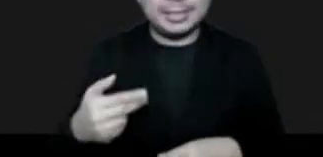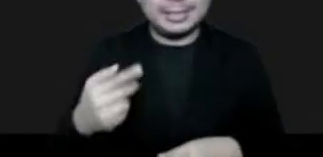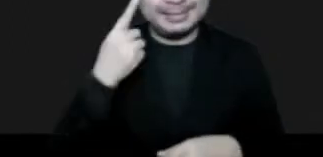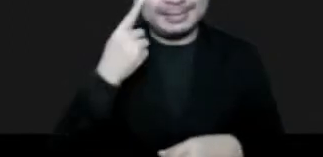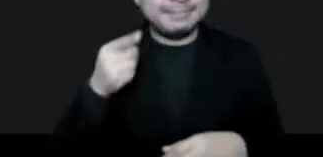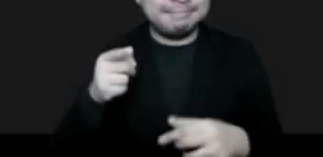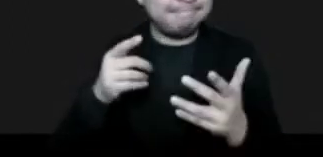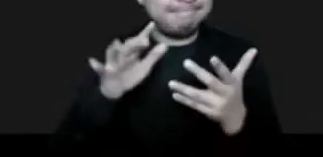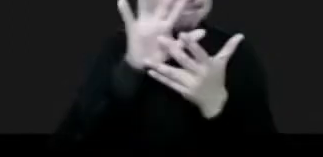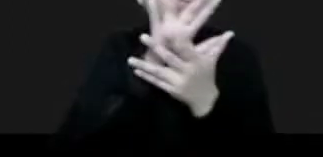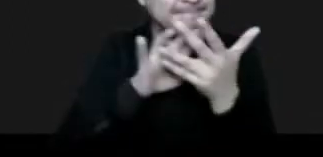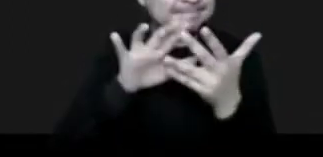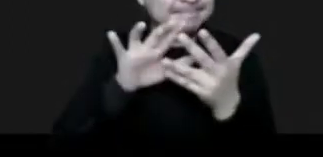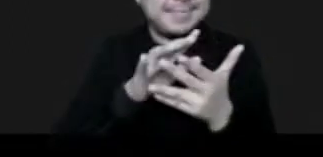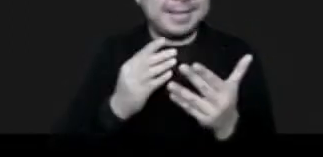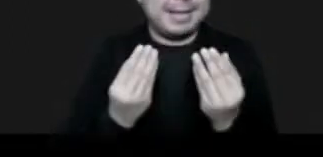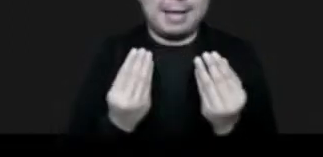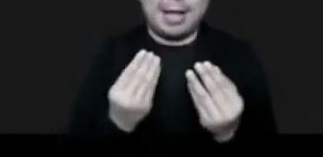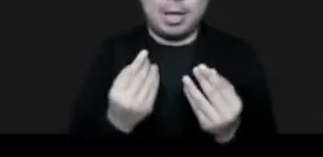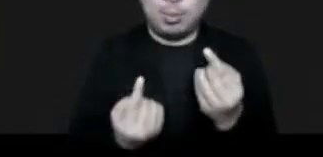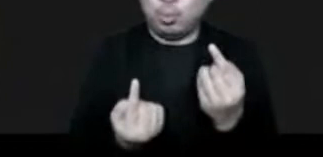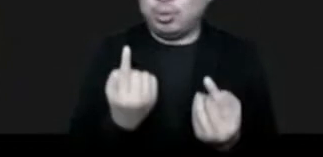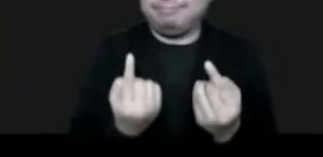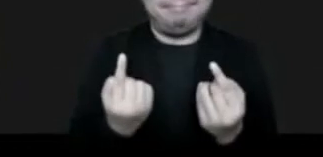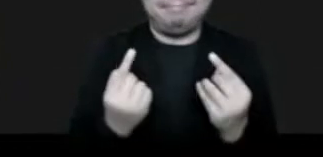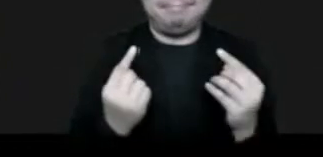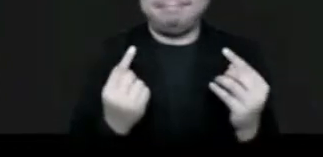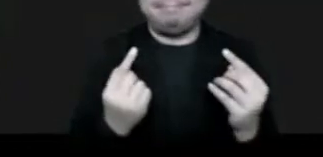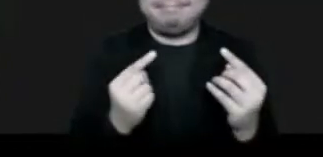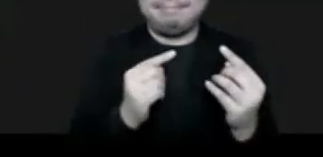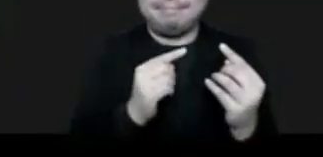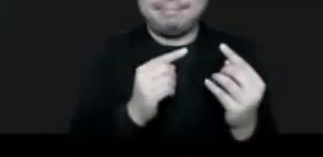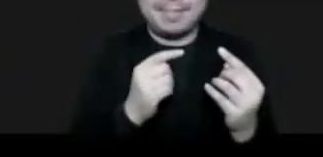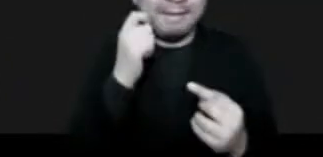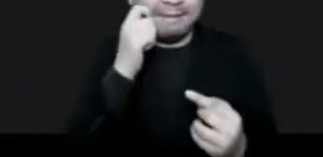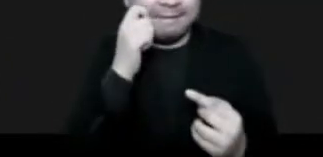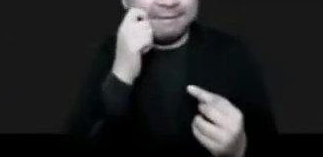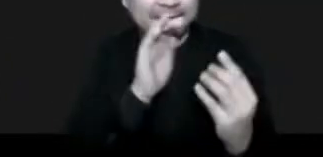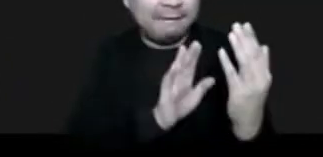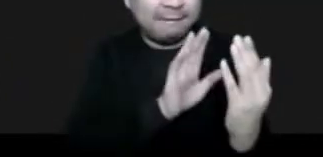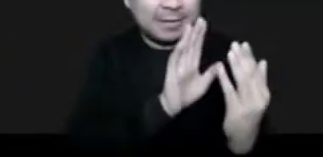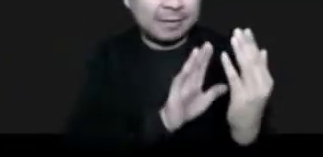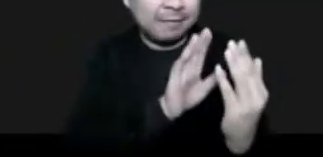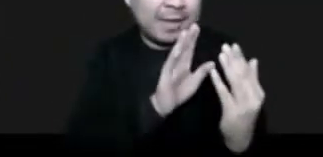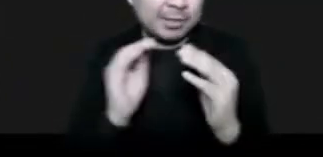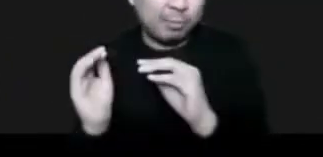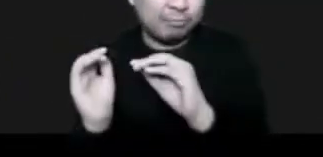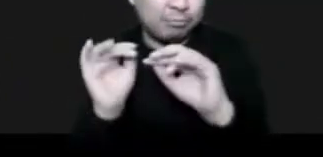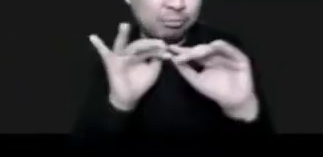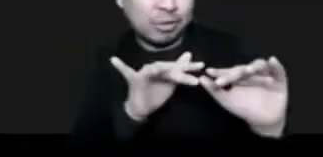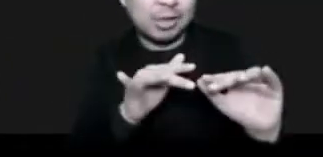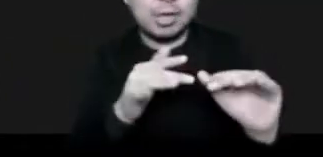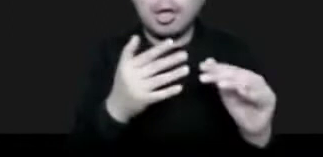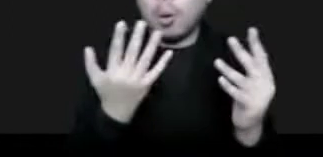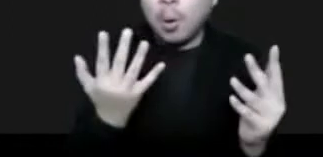to happen, whether it's going to happen in a face-to-face or online or hybrid,